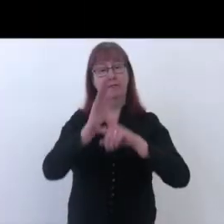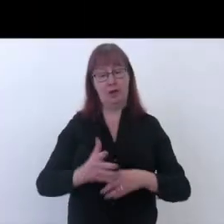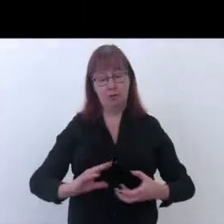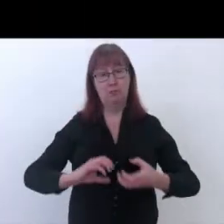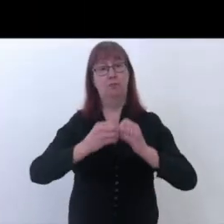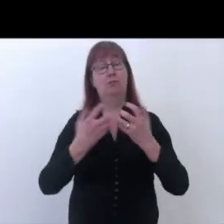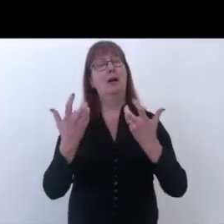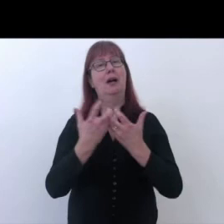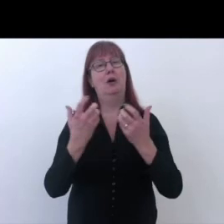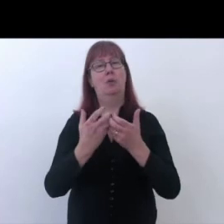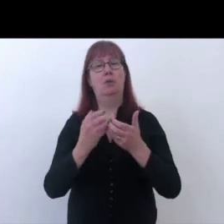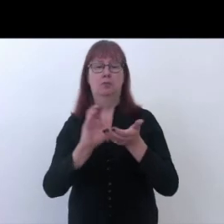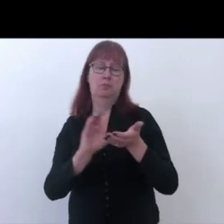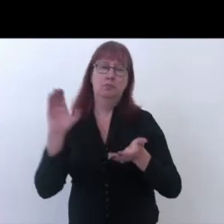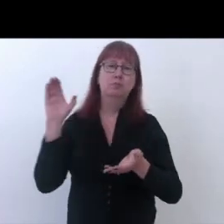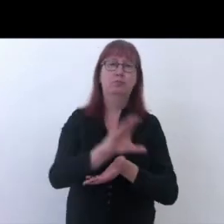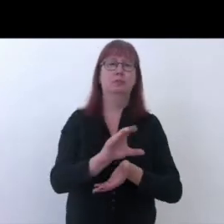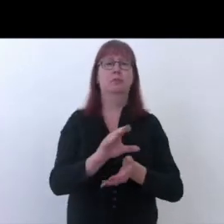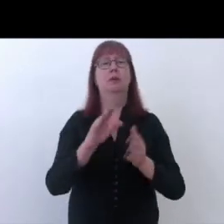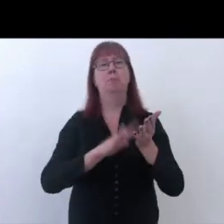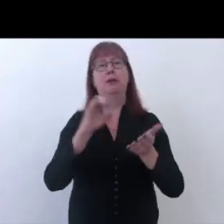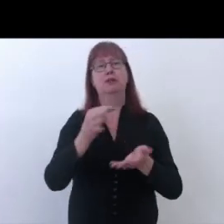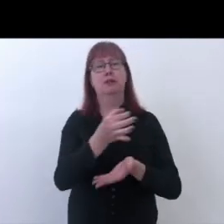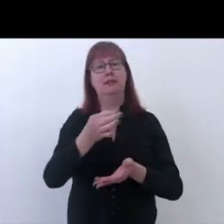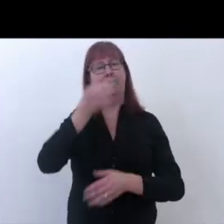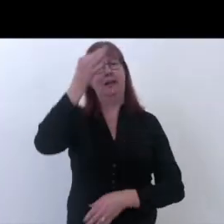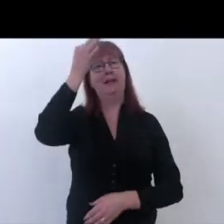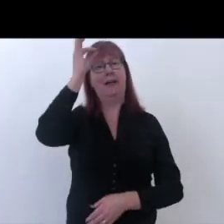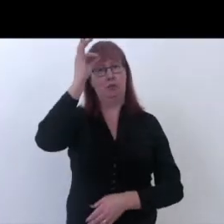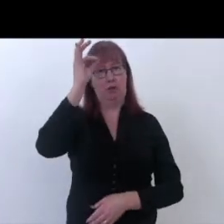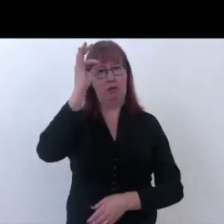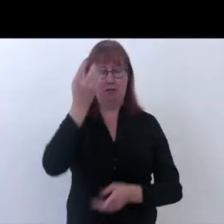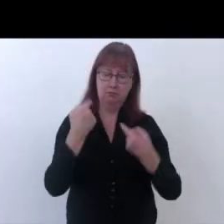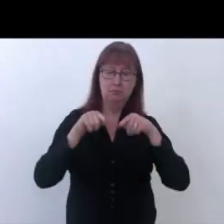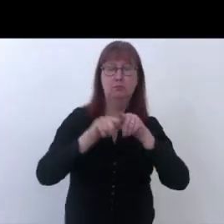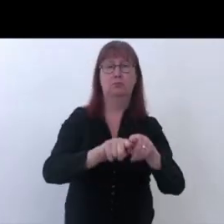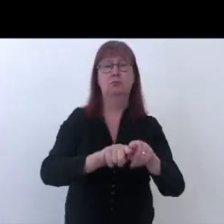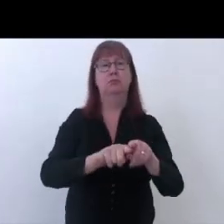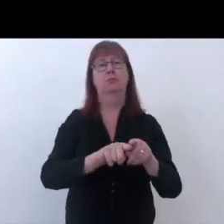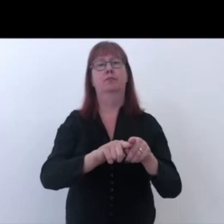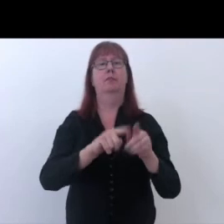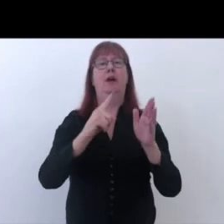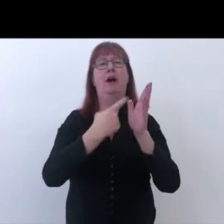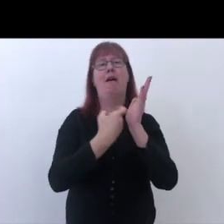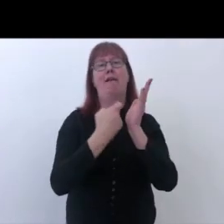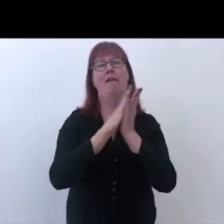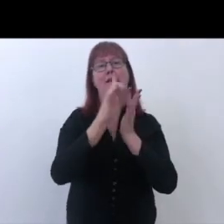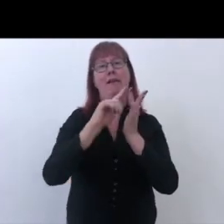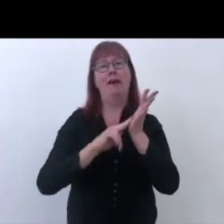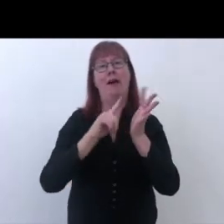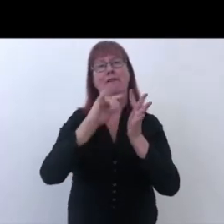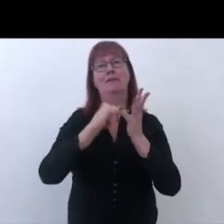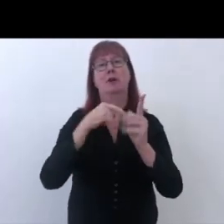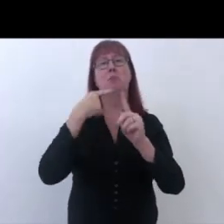This film has been made possible due to the funding by Manchester City Council And the ongoing support